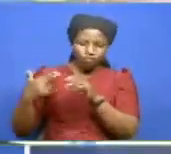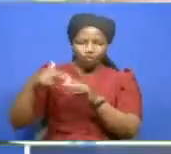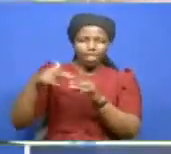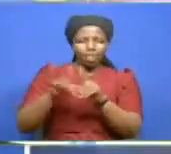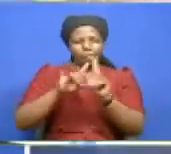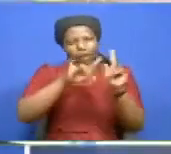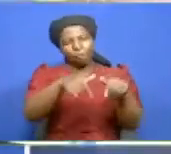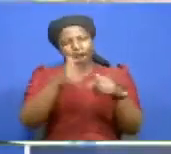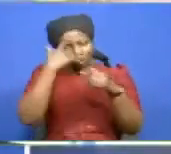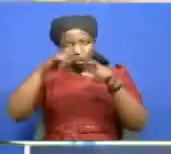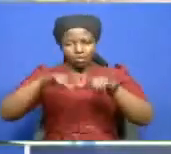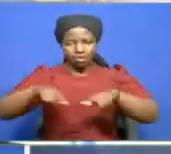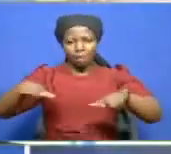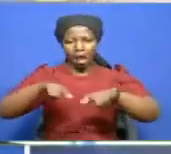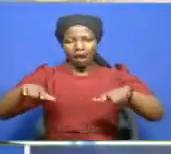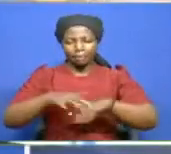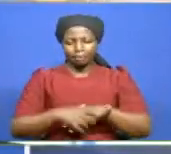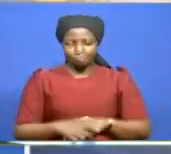like COVID-19,